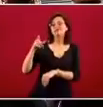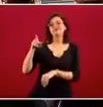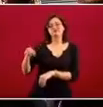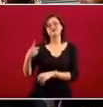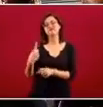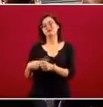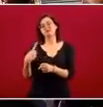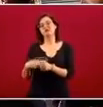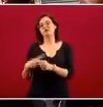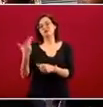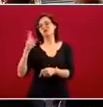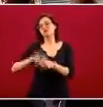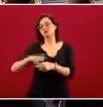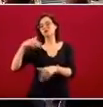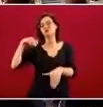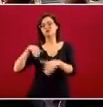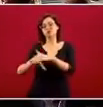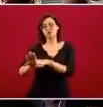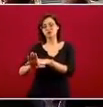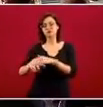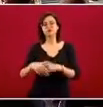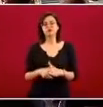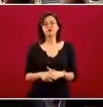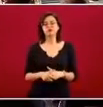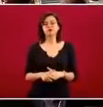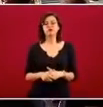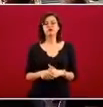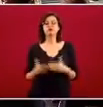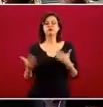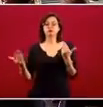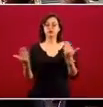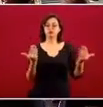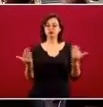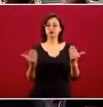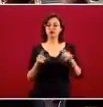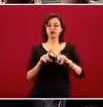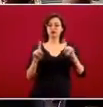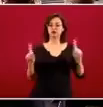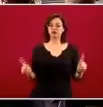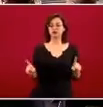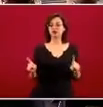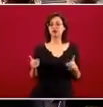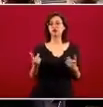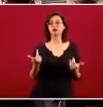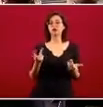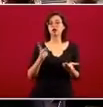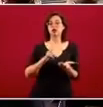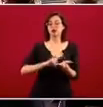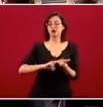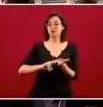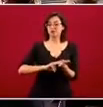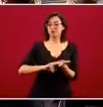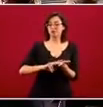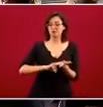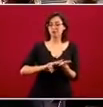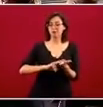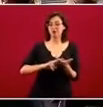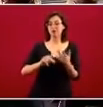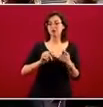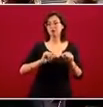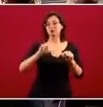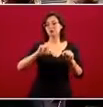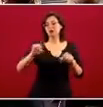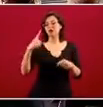and hospitalizations needed. And By